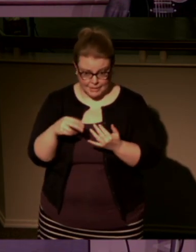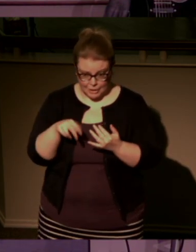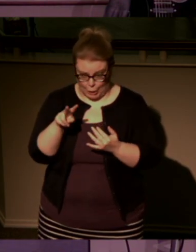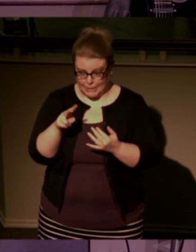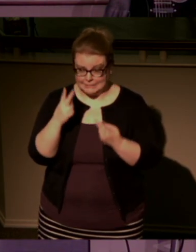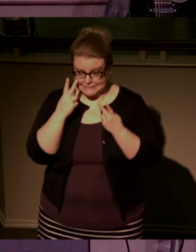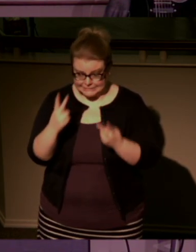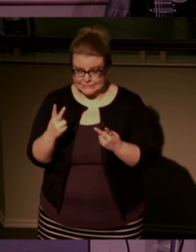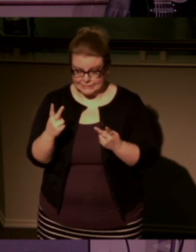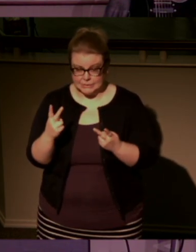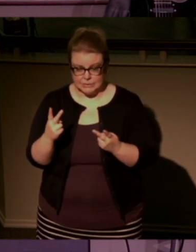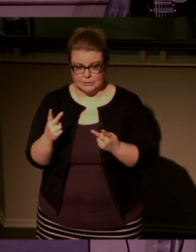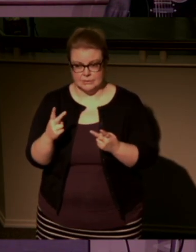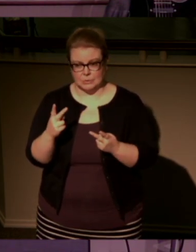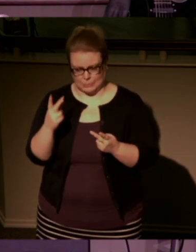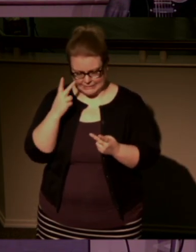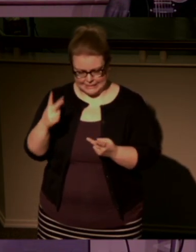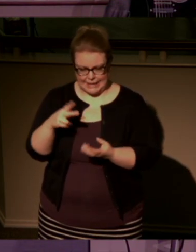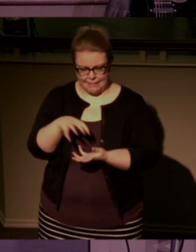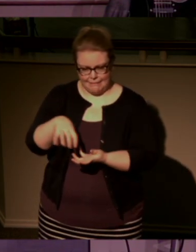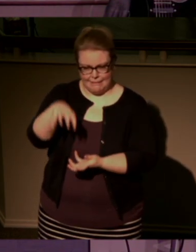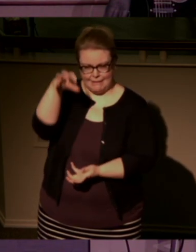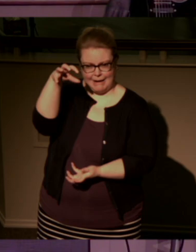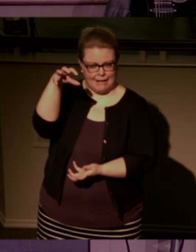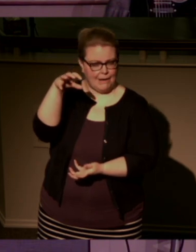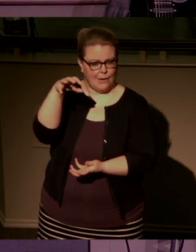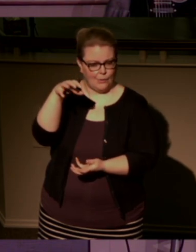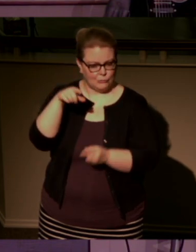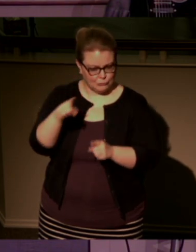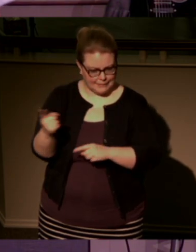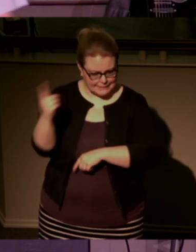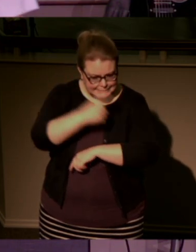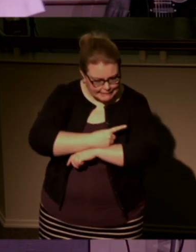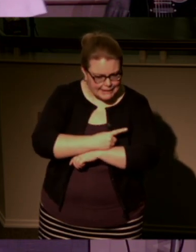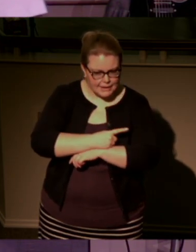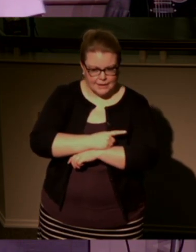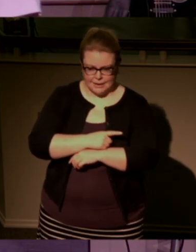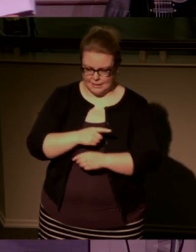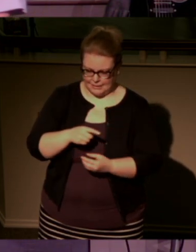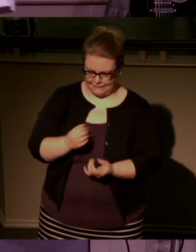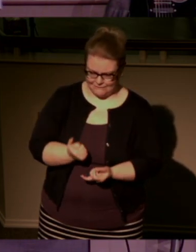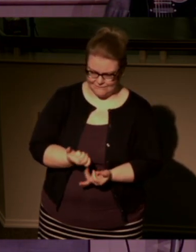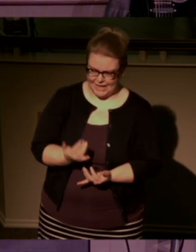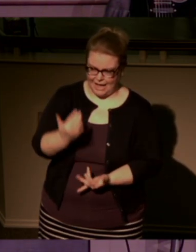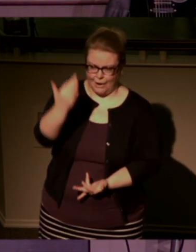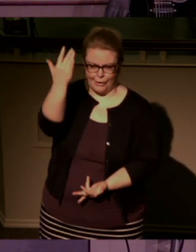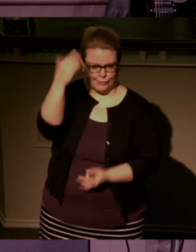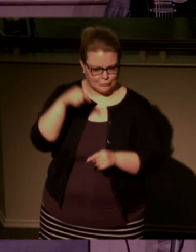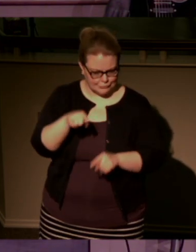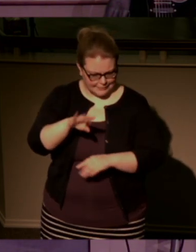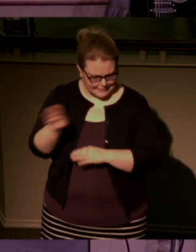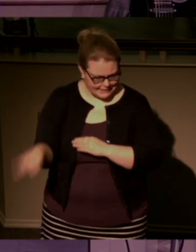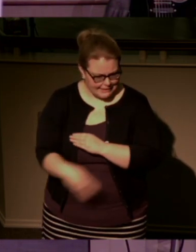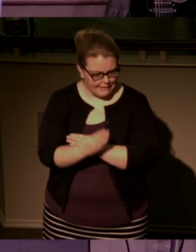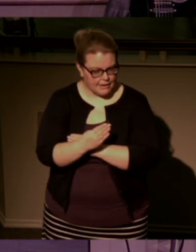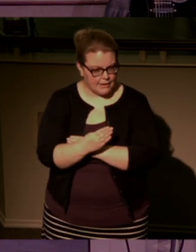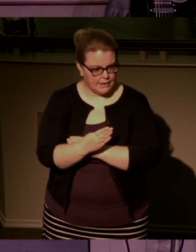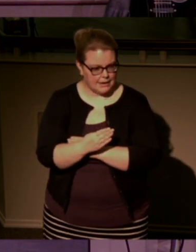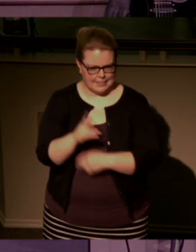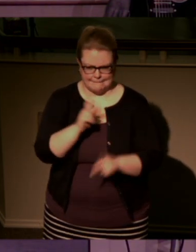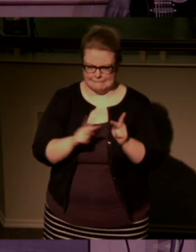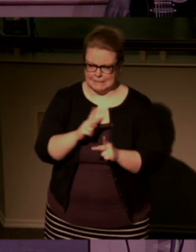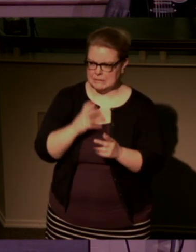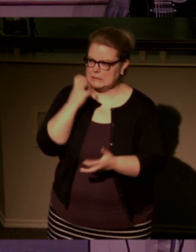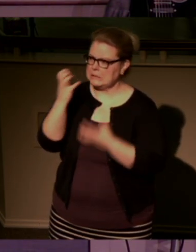There's the pillar of cloud by day and the pillar of fire by night. And they say to Moses in verse